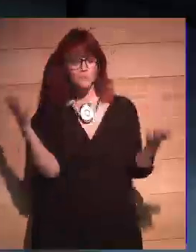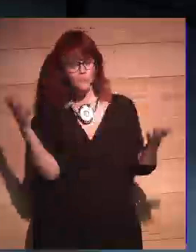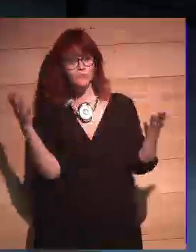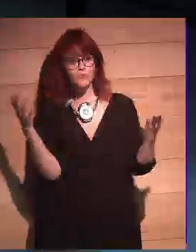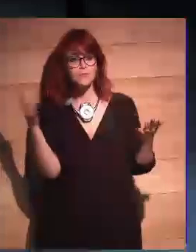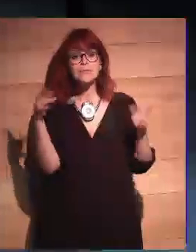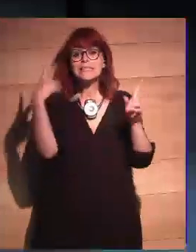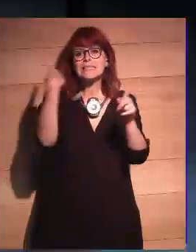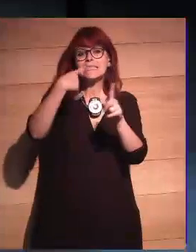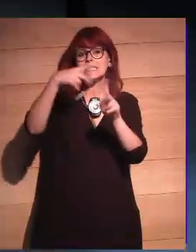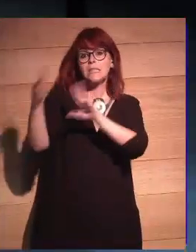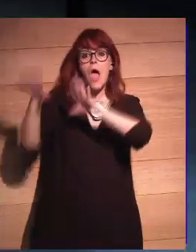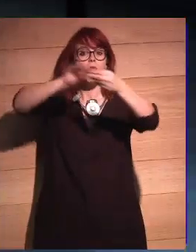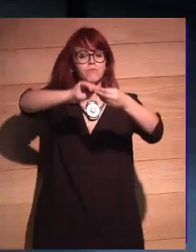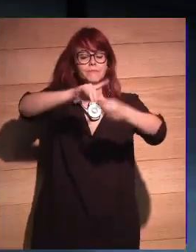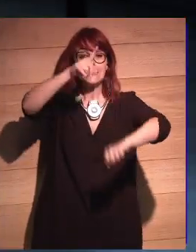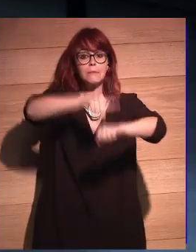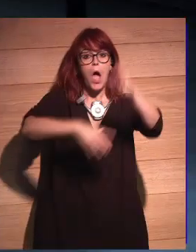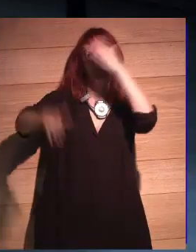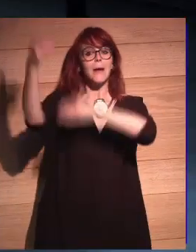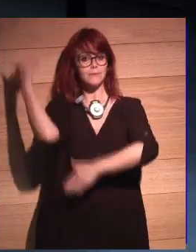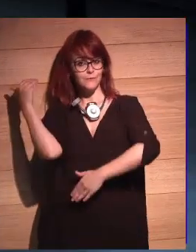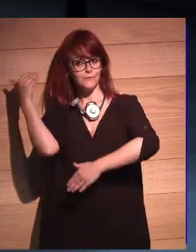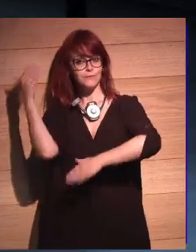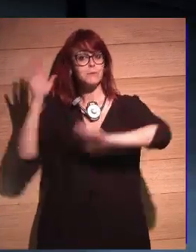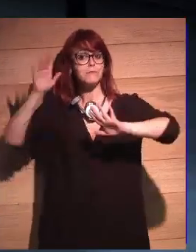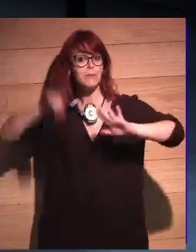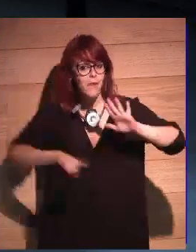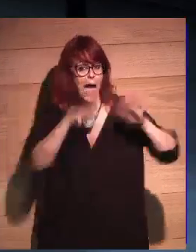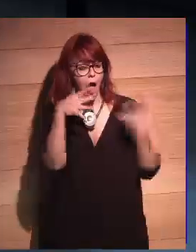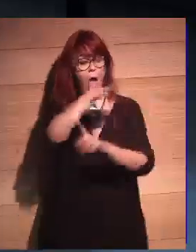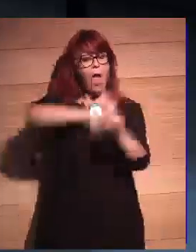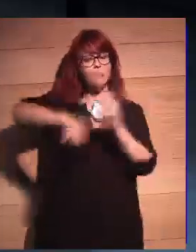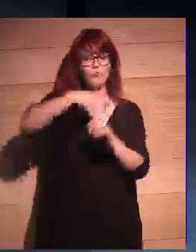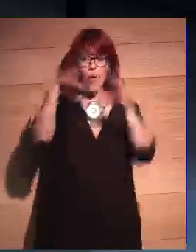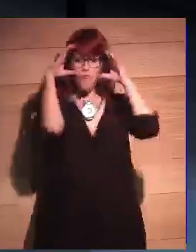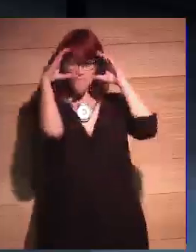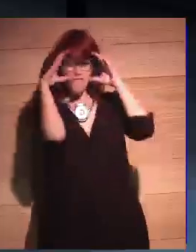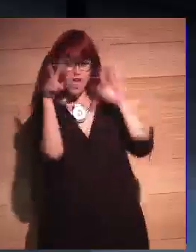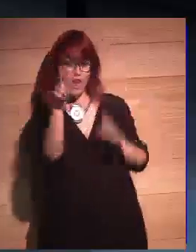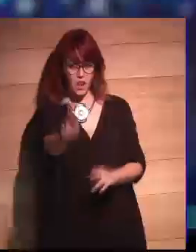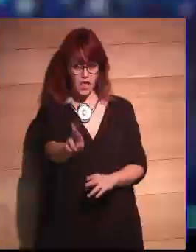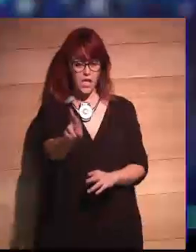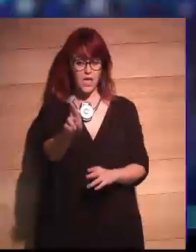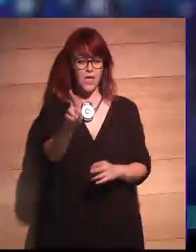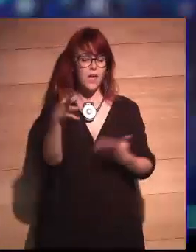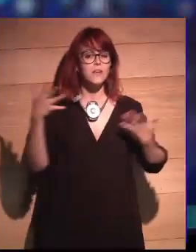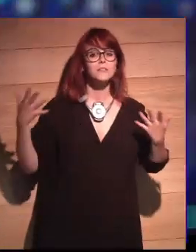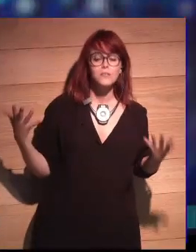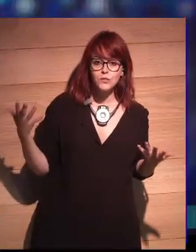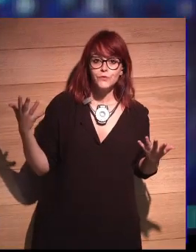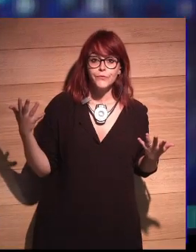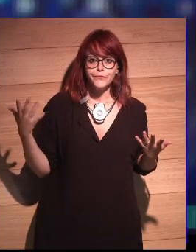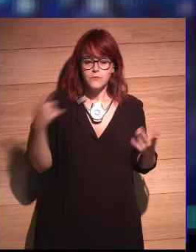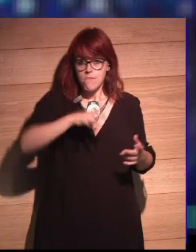to. But also, if you look at VR, right? VR, he's probably having an amazing time, but I can't see